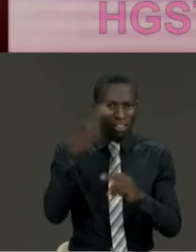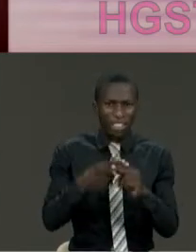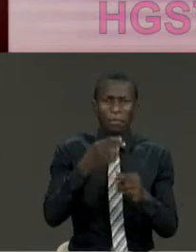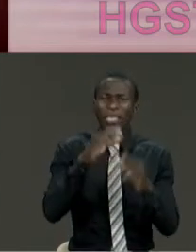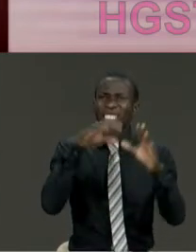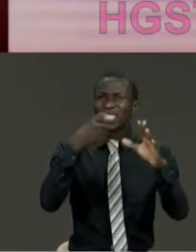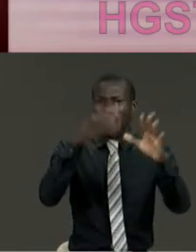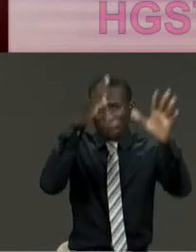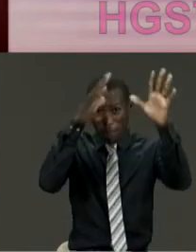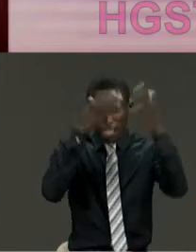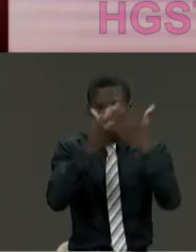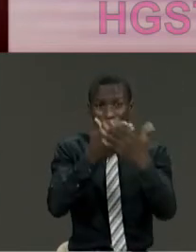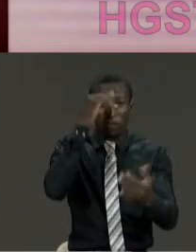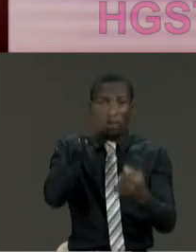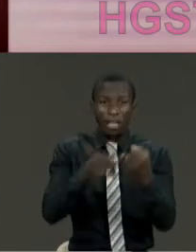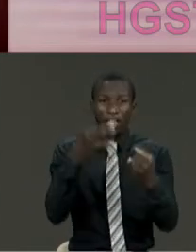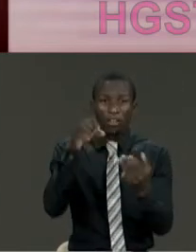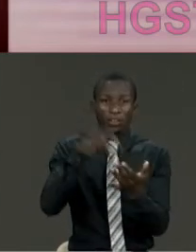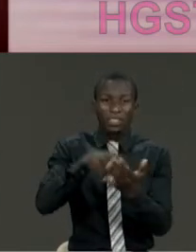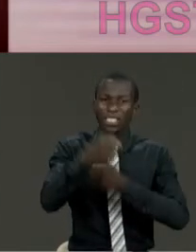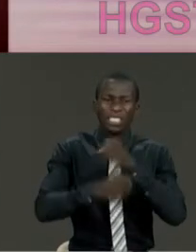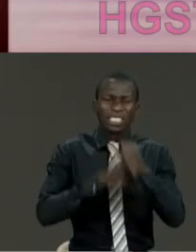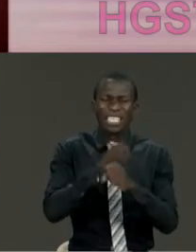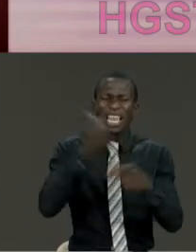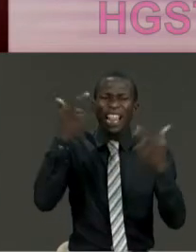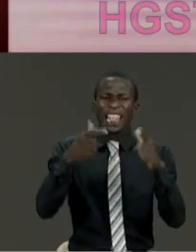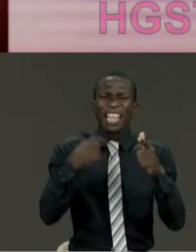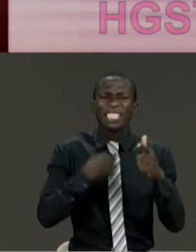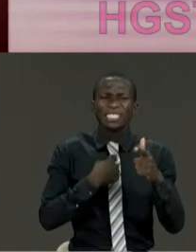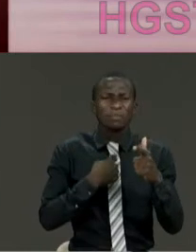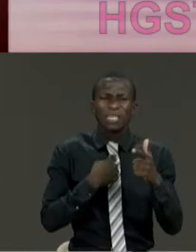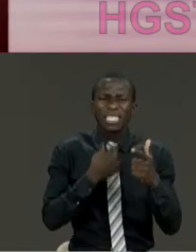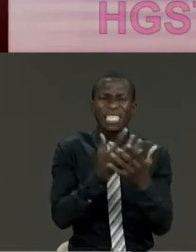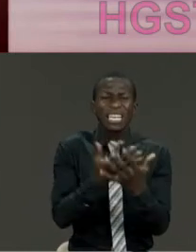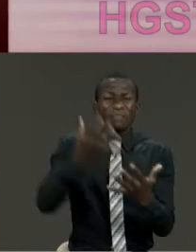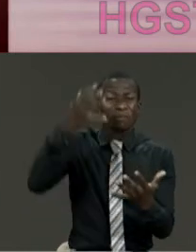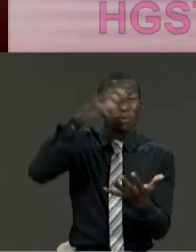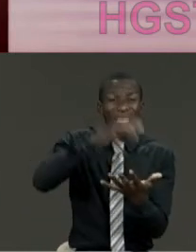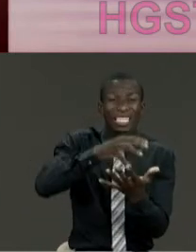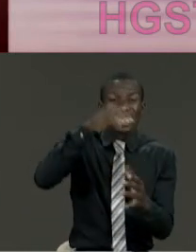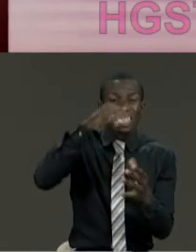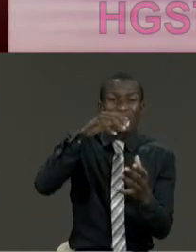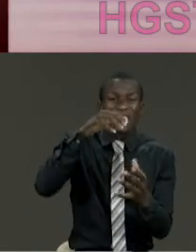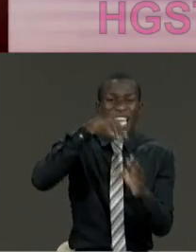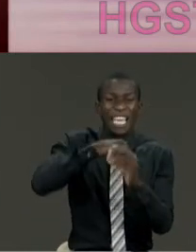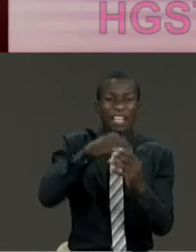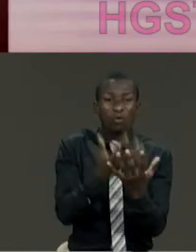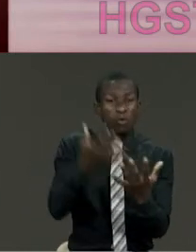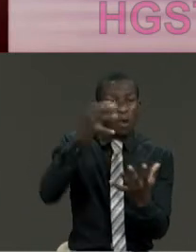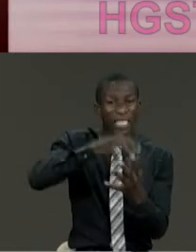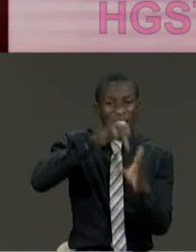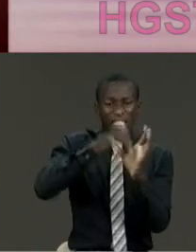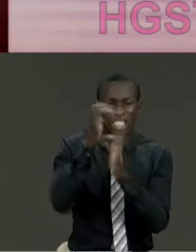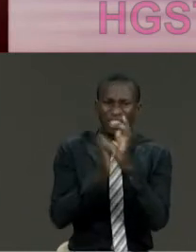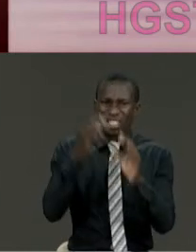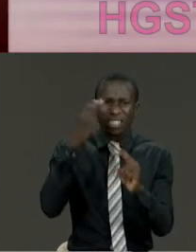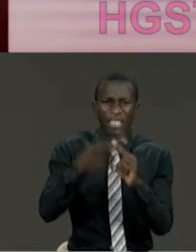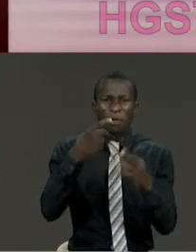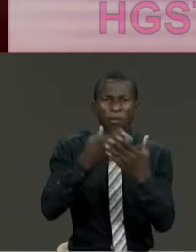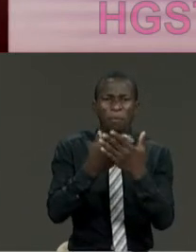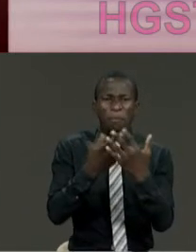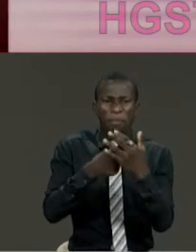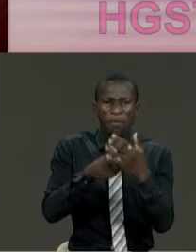me flourish in wealth in Jesus' name. Let me flourish in wealth. Before end of this year, let me begin to flourish